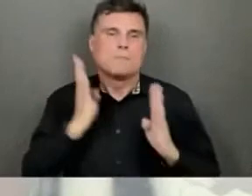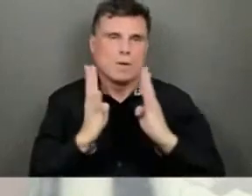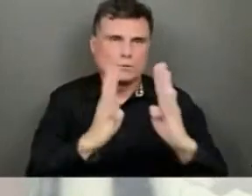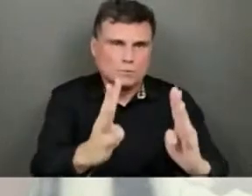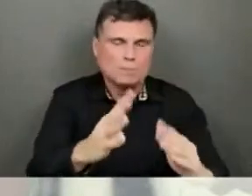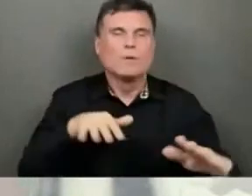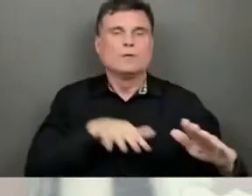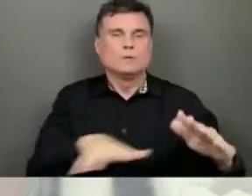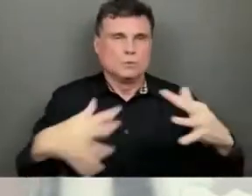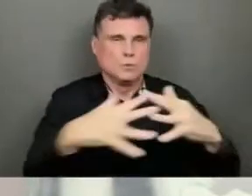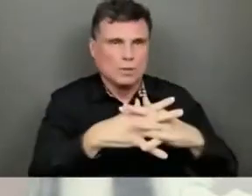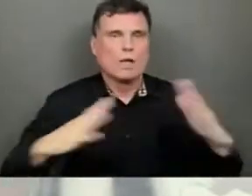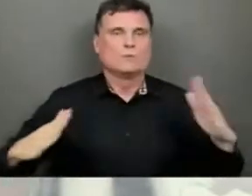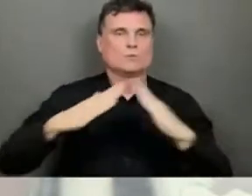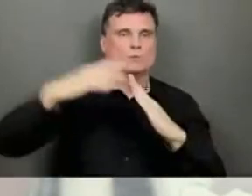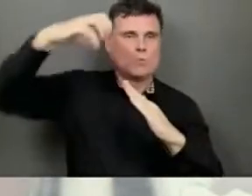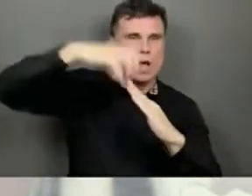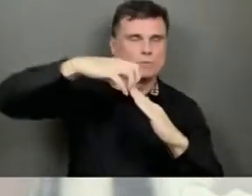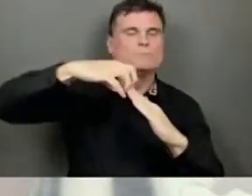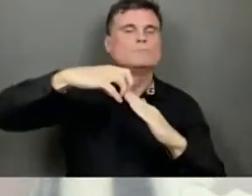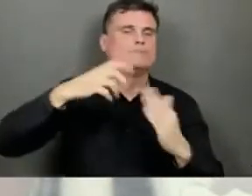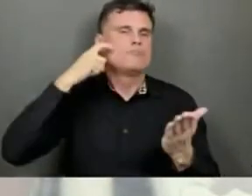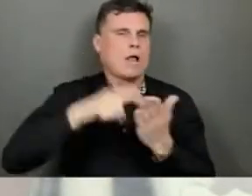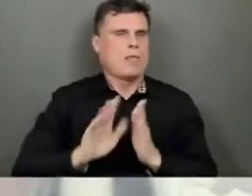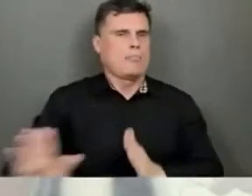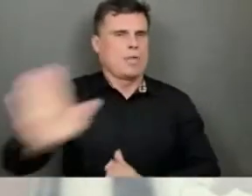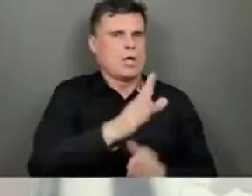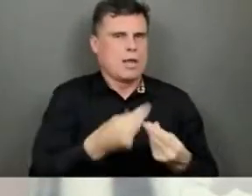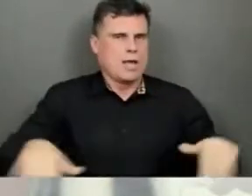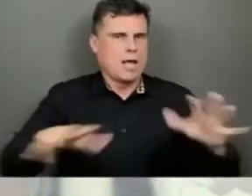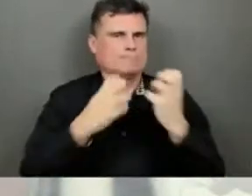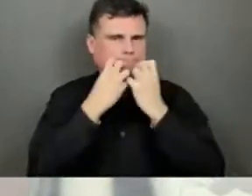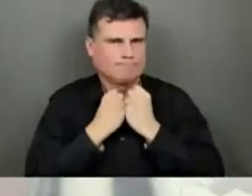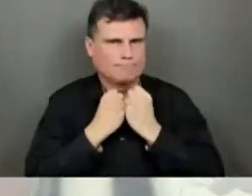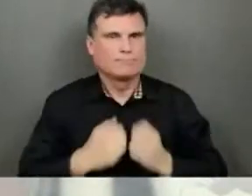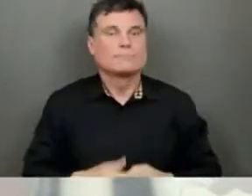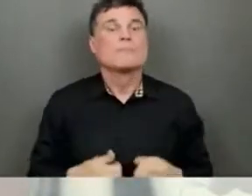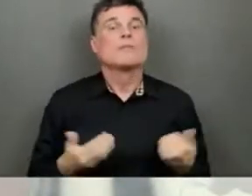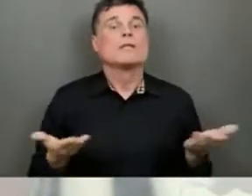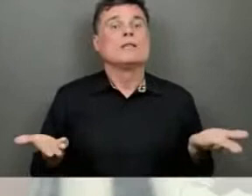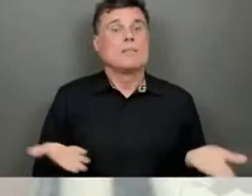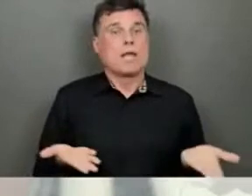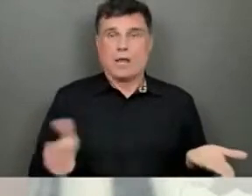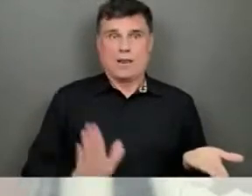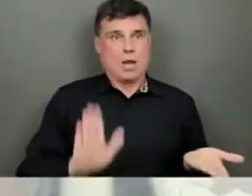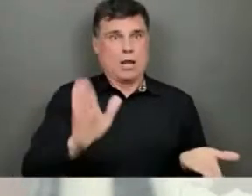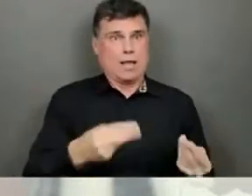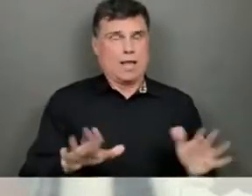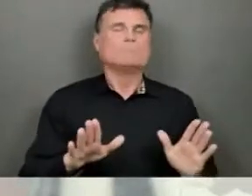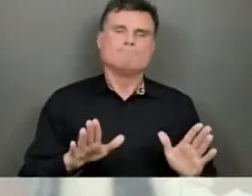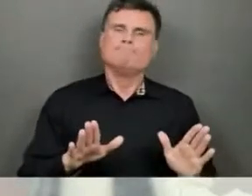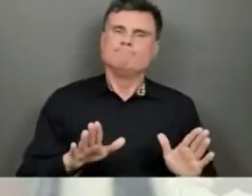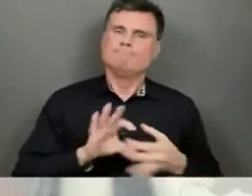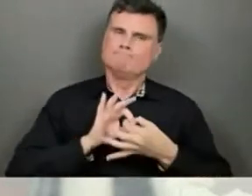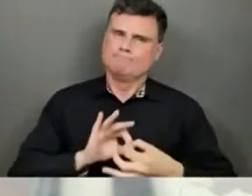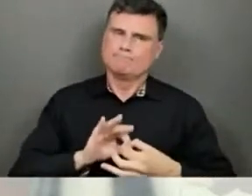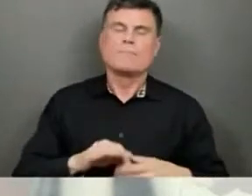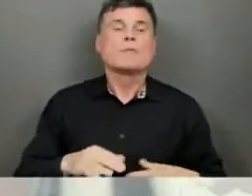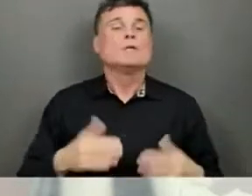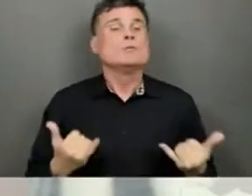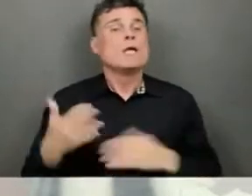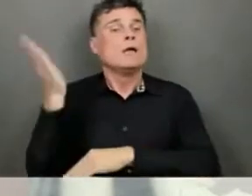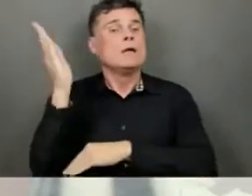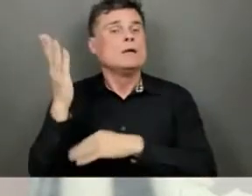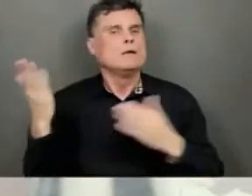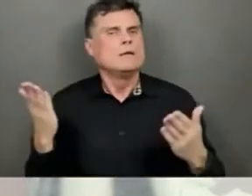lands. Today we're going to have the opportunity to talk about issues relating to COVID-19, to respiratory